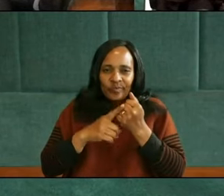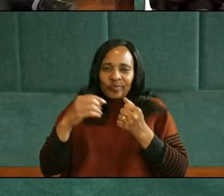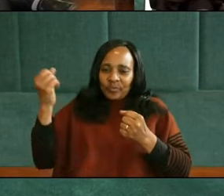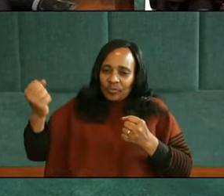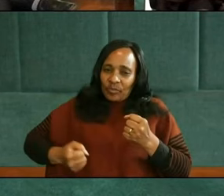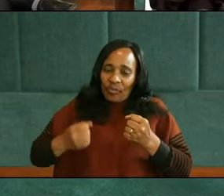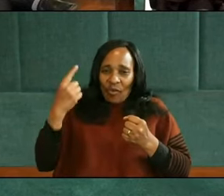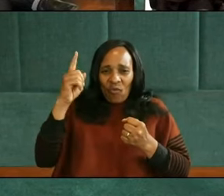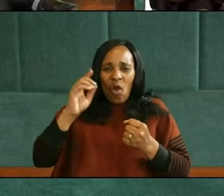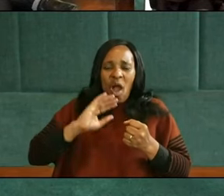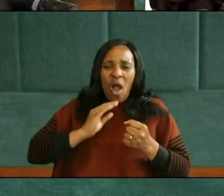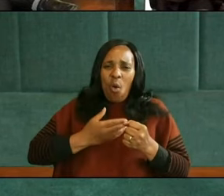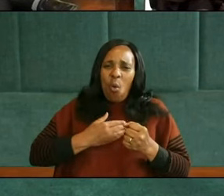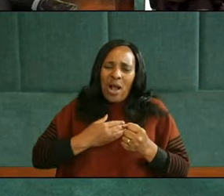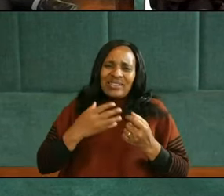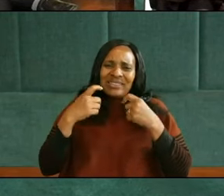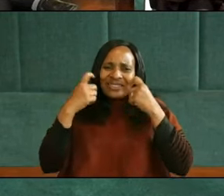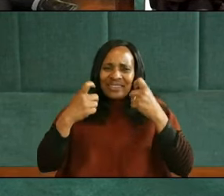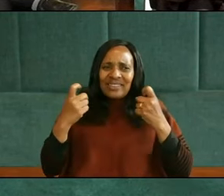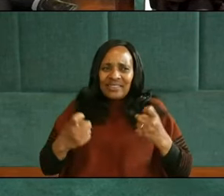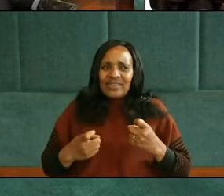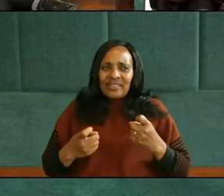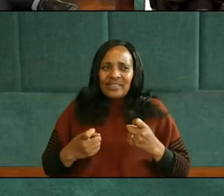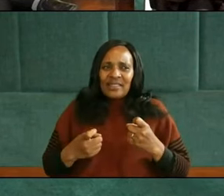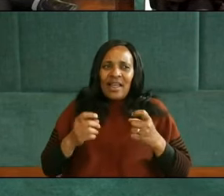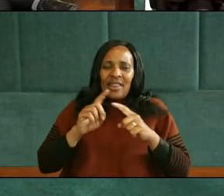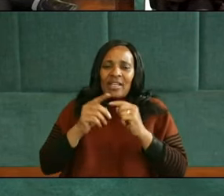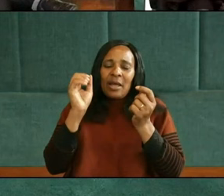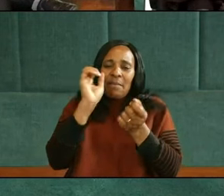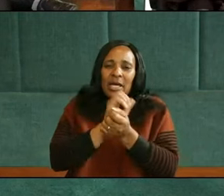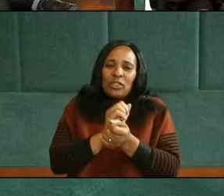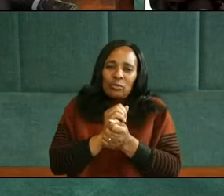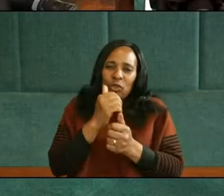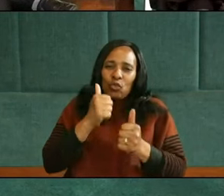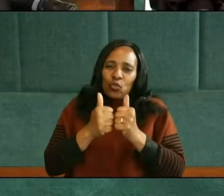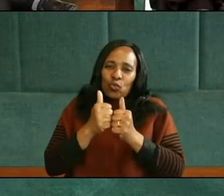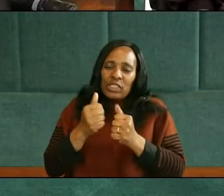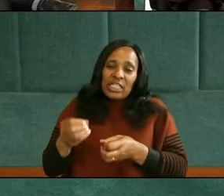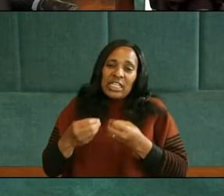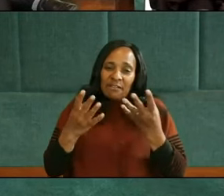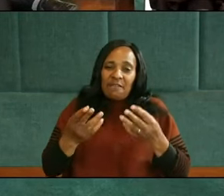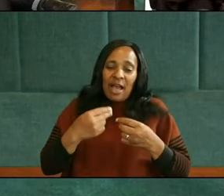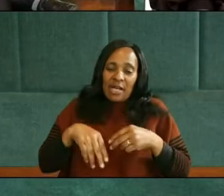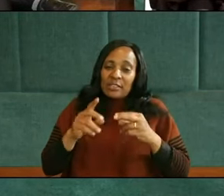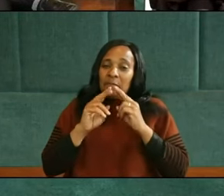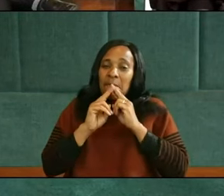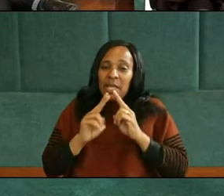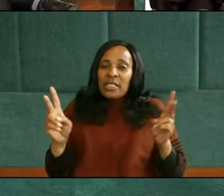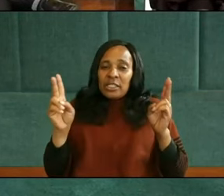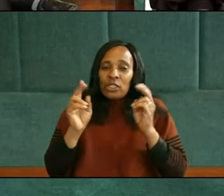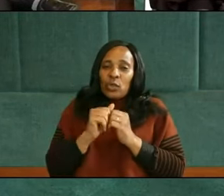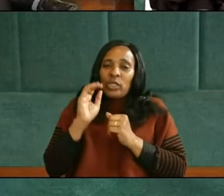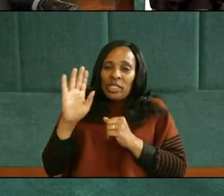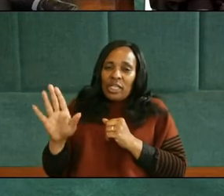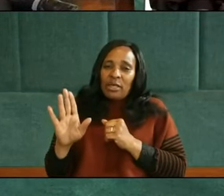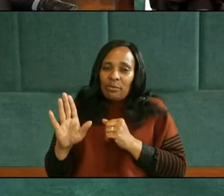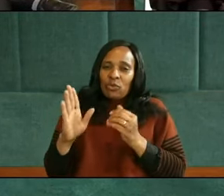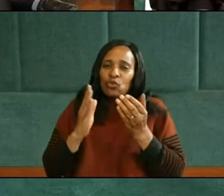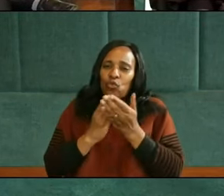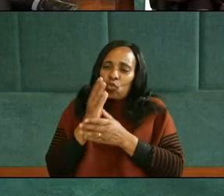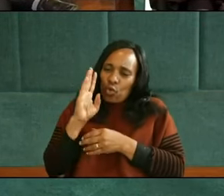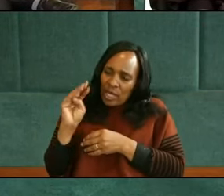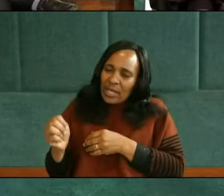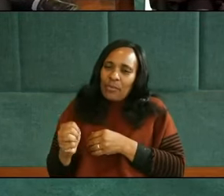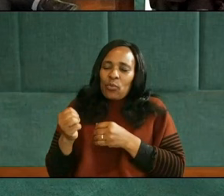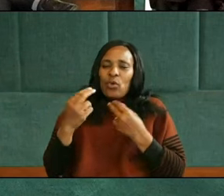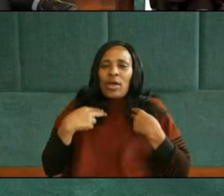our transgressions, he was crushed for our iniquities. The punishment that brought us peace was upon him, and by his wounds we are healed.